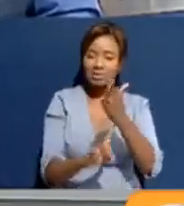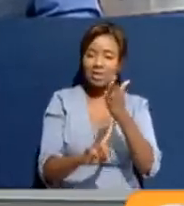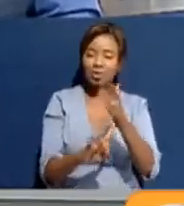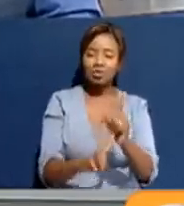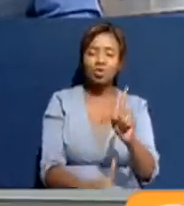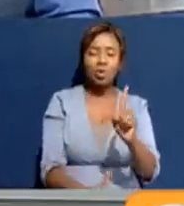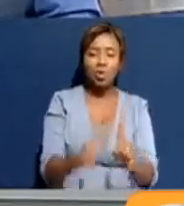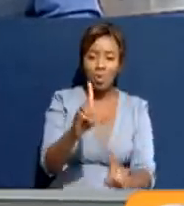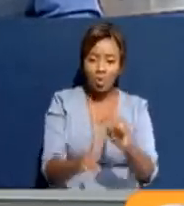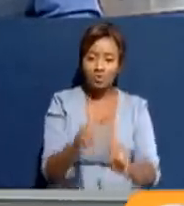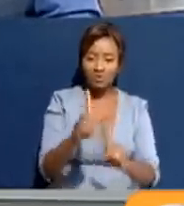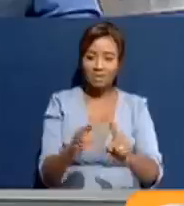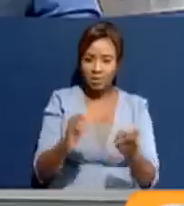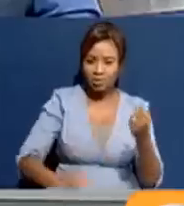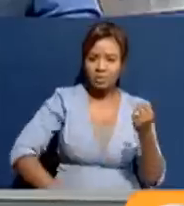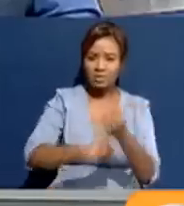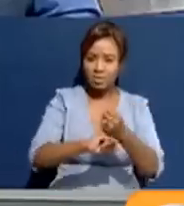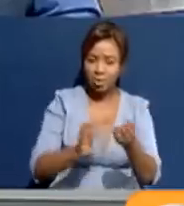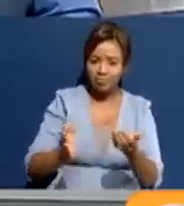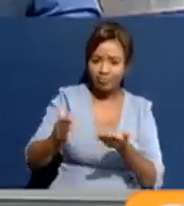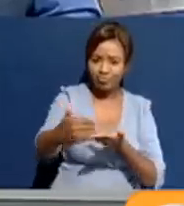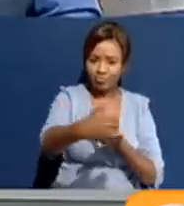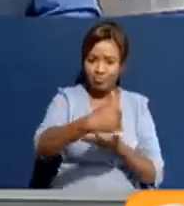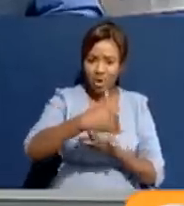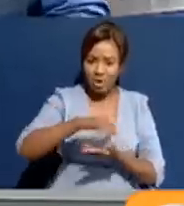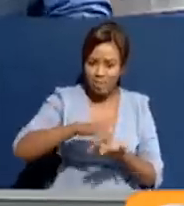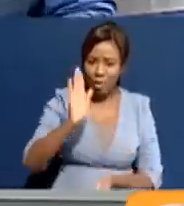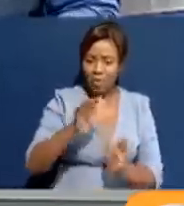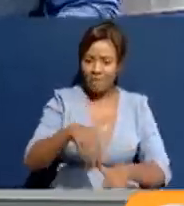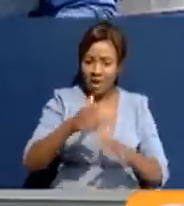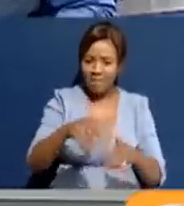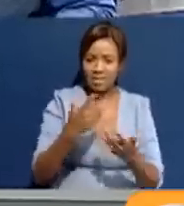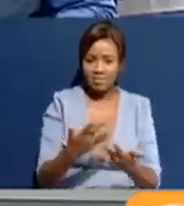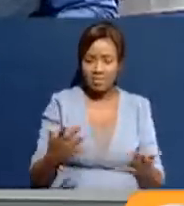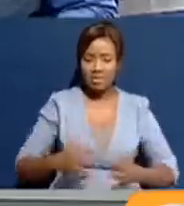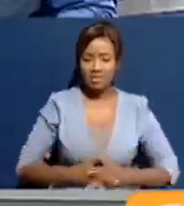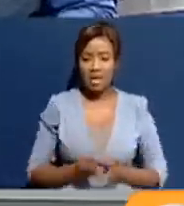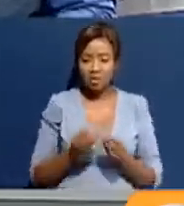used by farmers to enhance their yields and solve farming challenges.